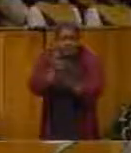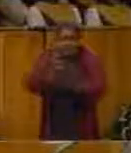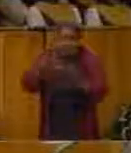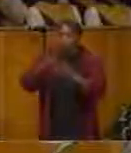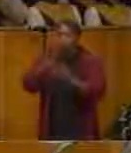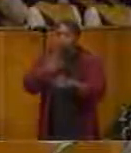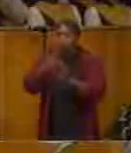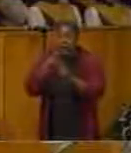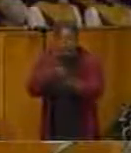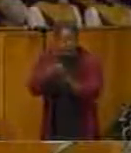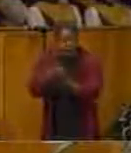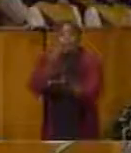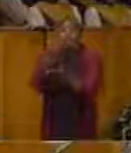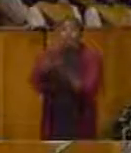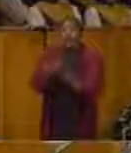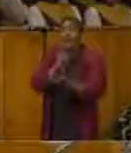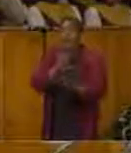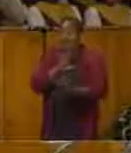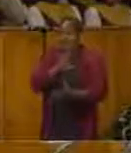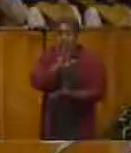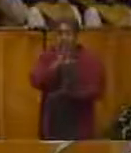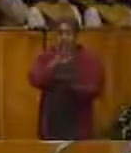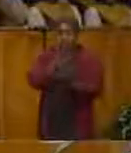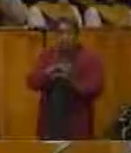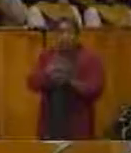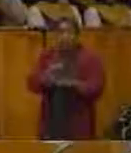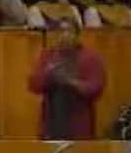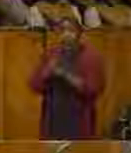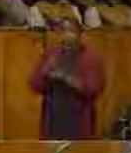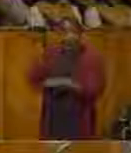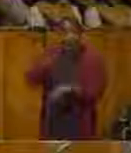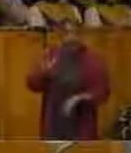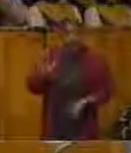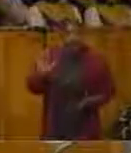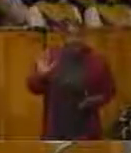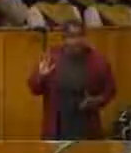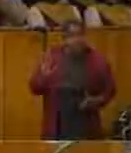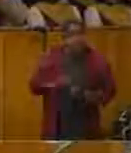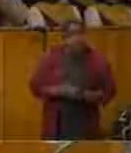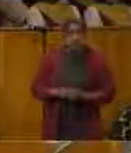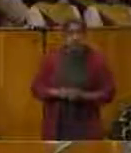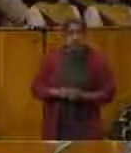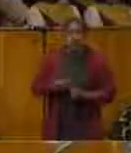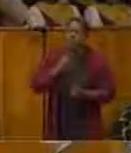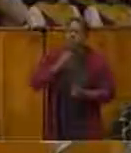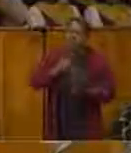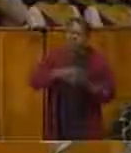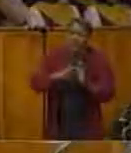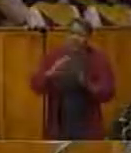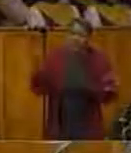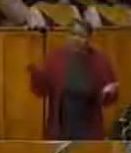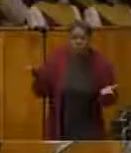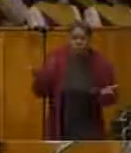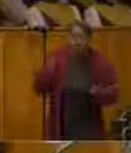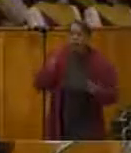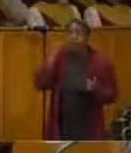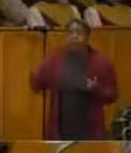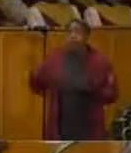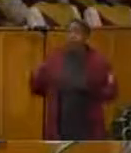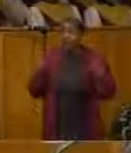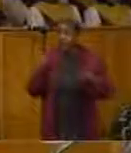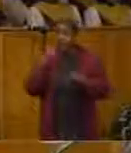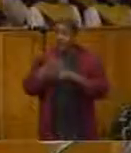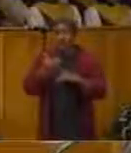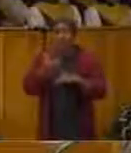or form. Money is at the heart of the Word of God. Which would mean that if we gather here for the